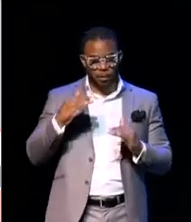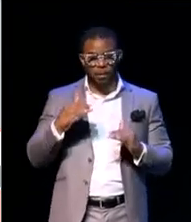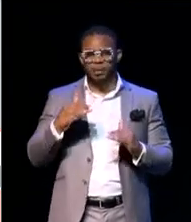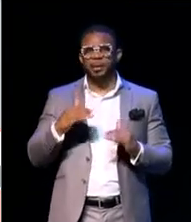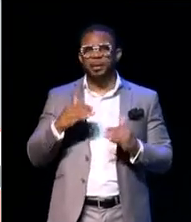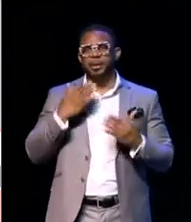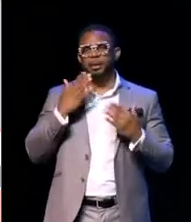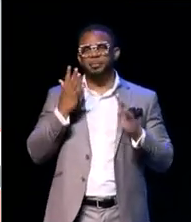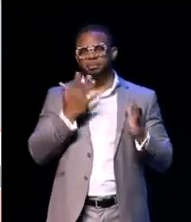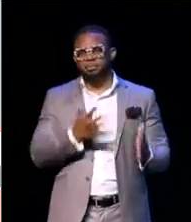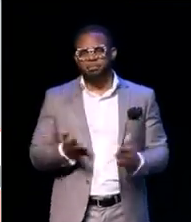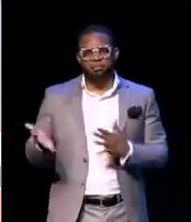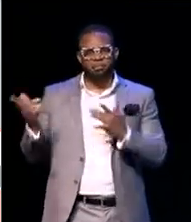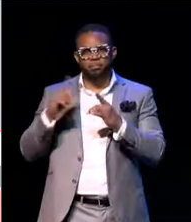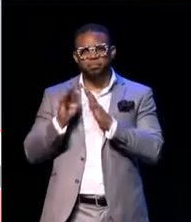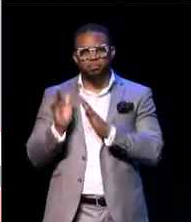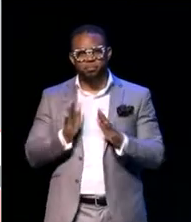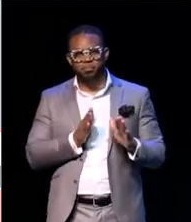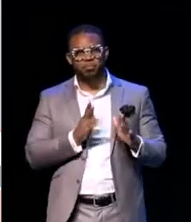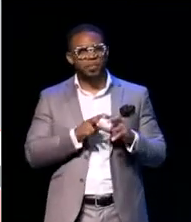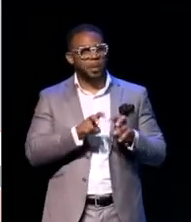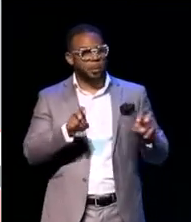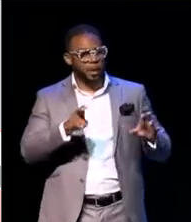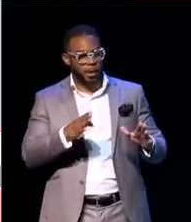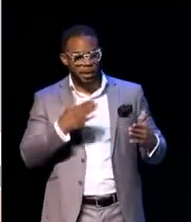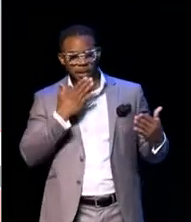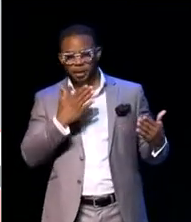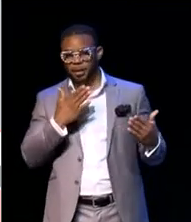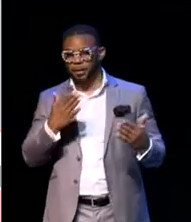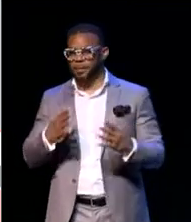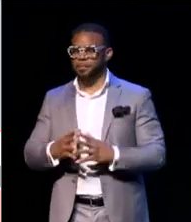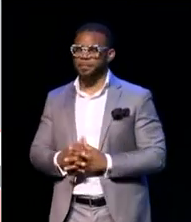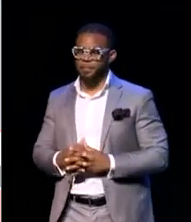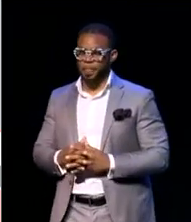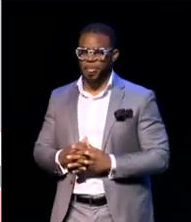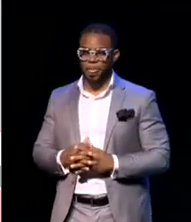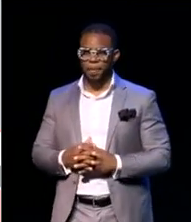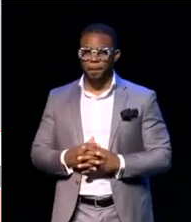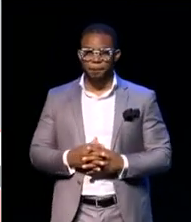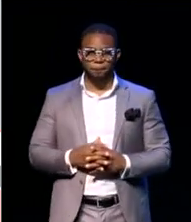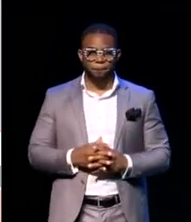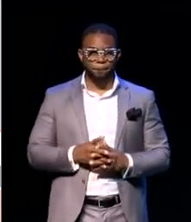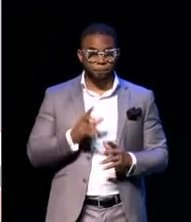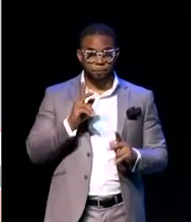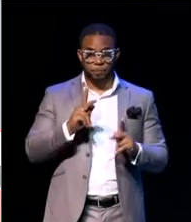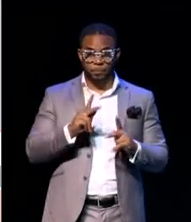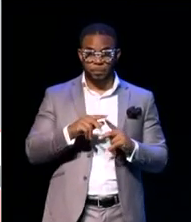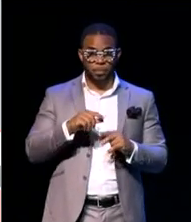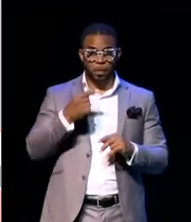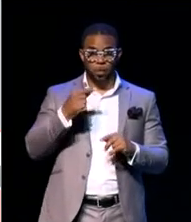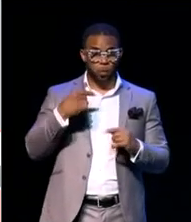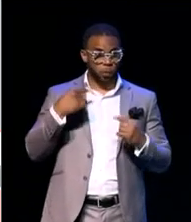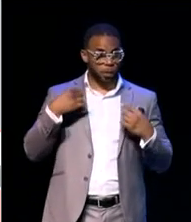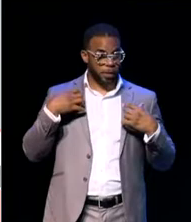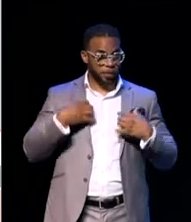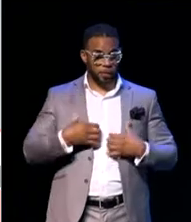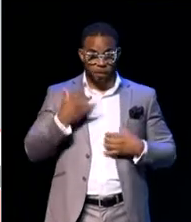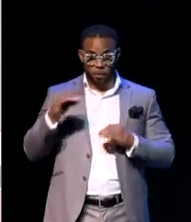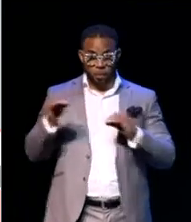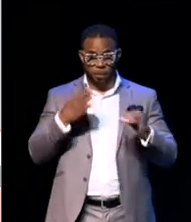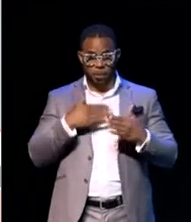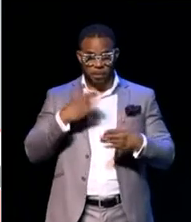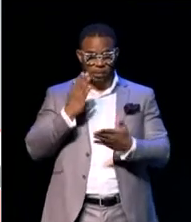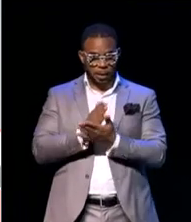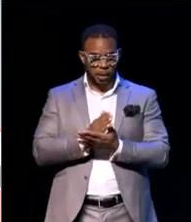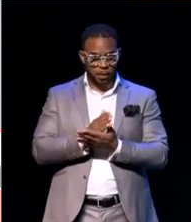give a round of applause to the panelists as well. Now, the folks in the green vest, if you're moving, please